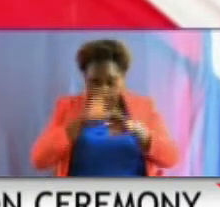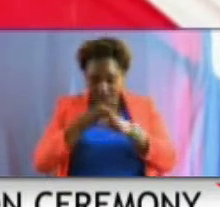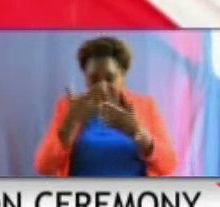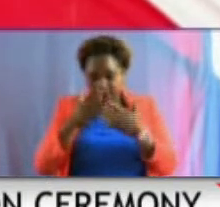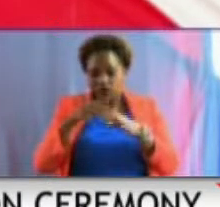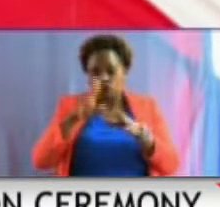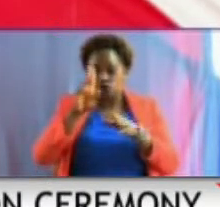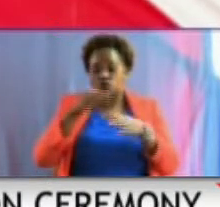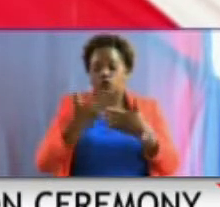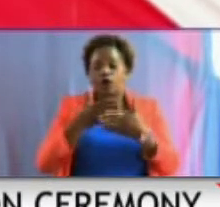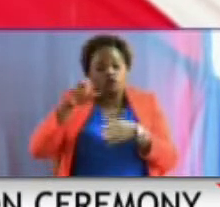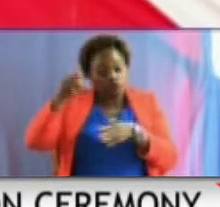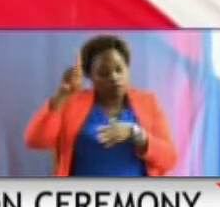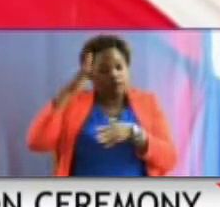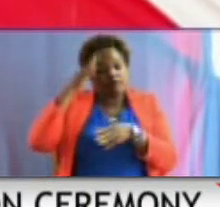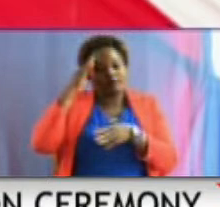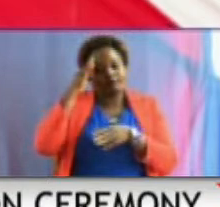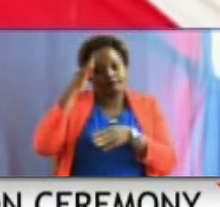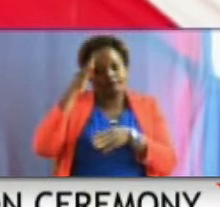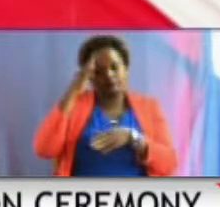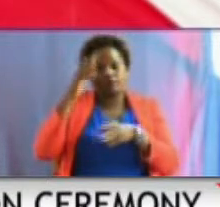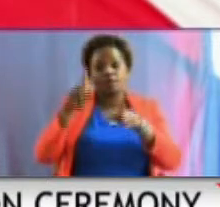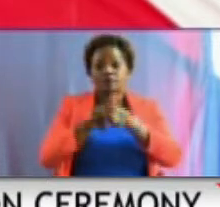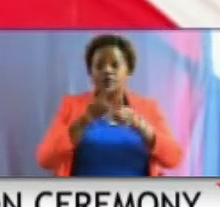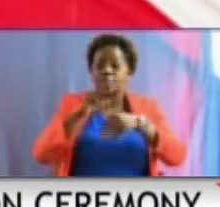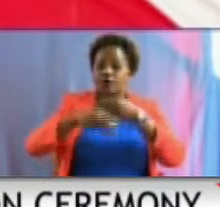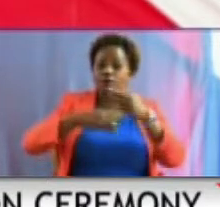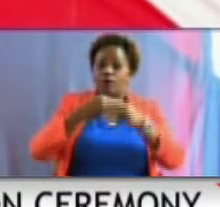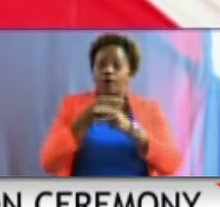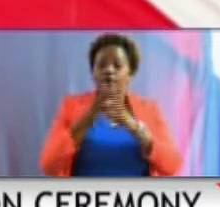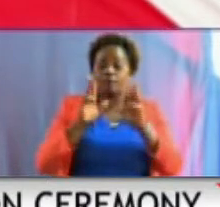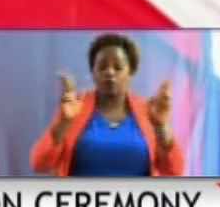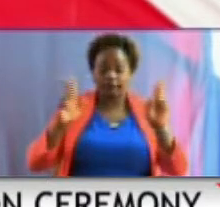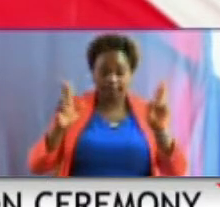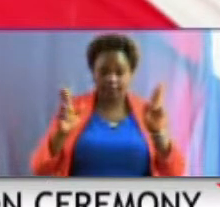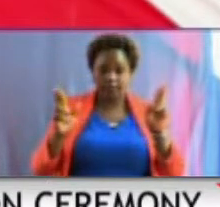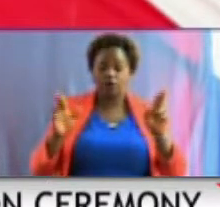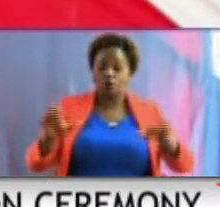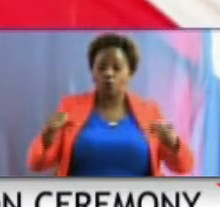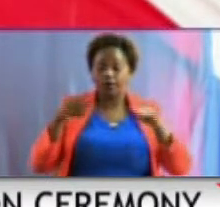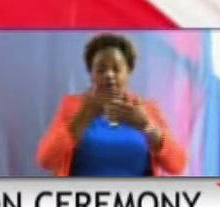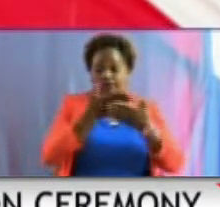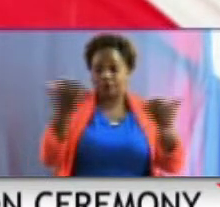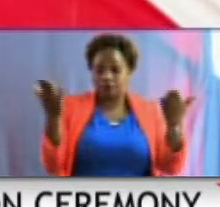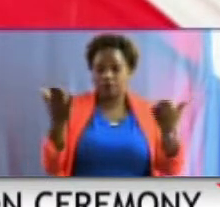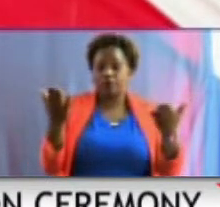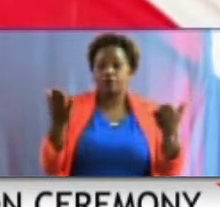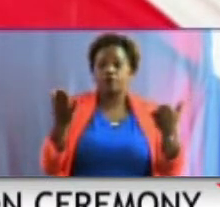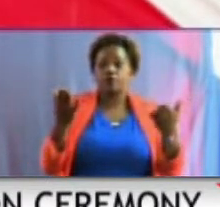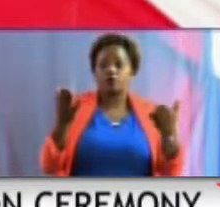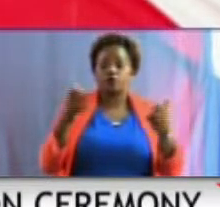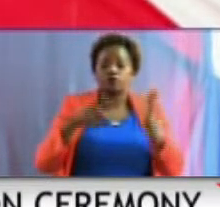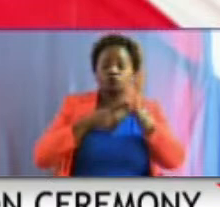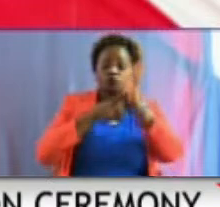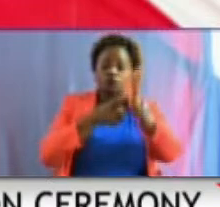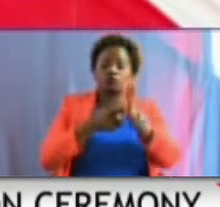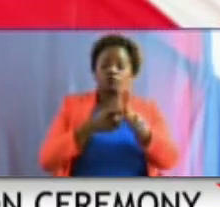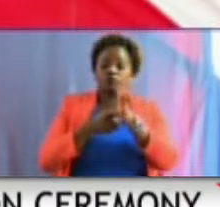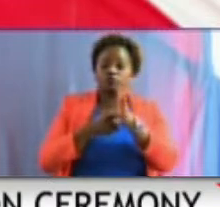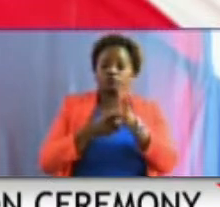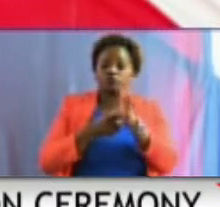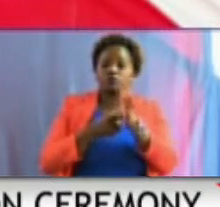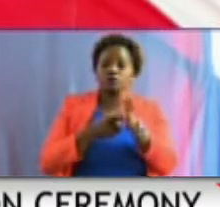Lastly, the world is more malleable than you think, and it's waiting for you to hammer it to shape. We can't fix